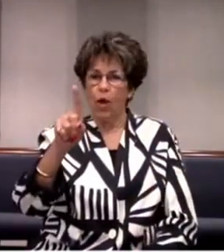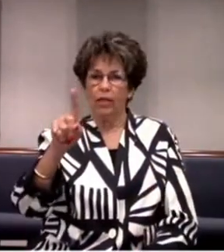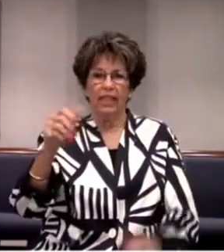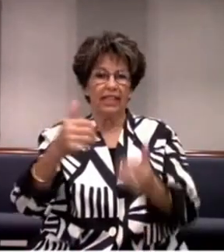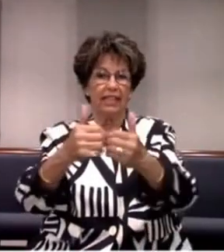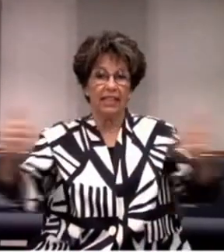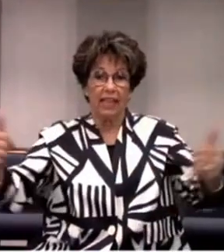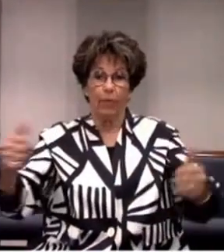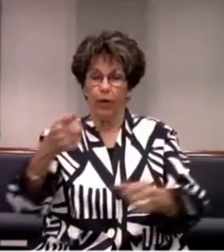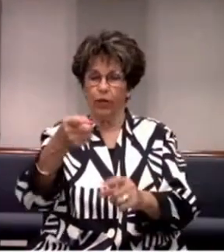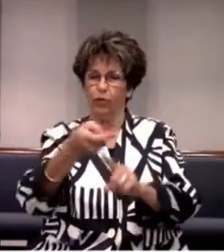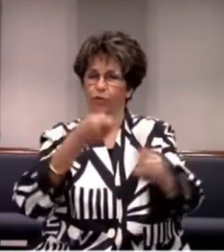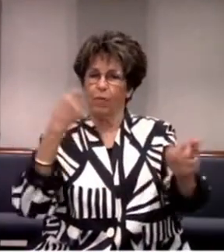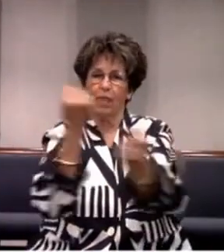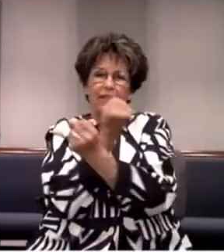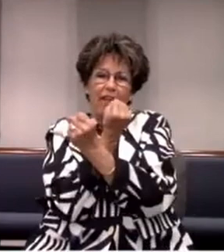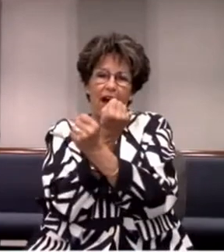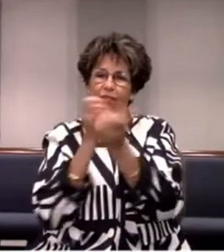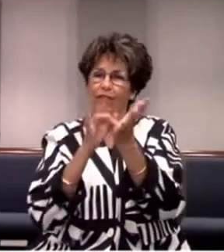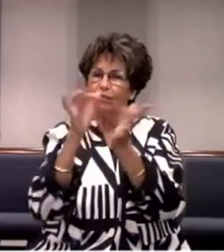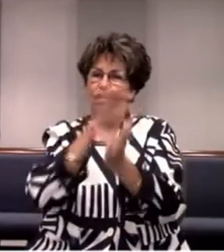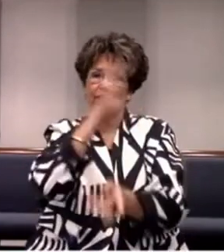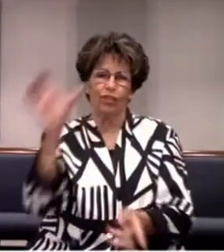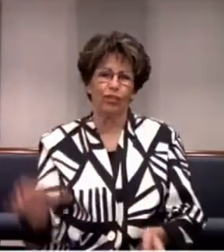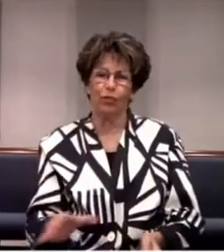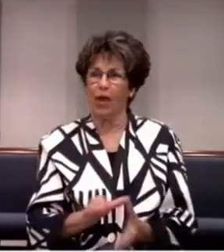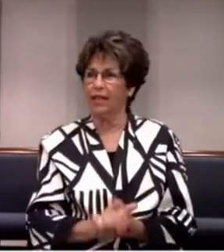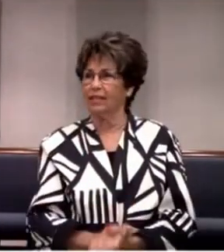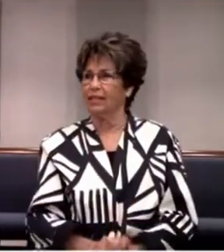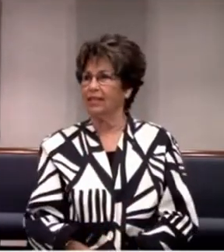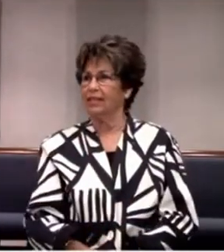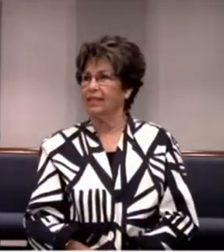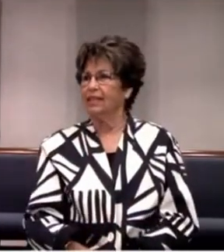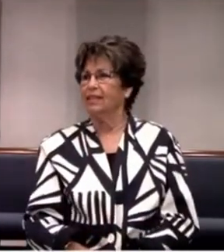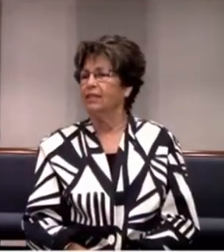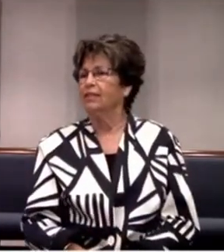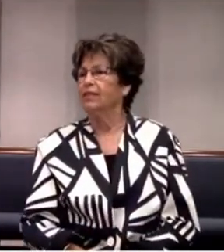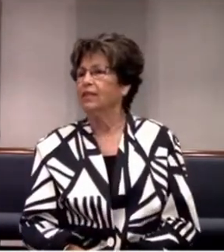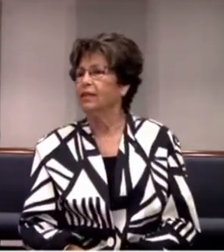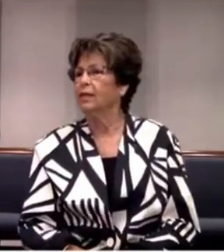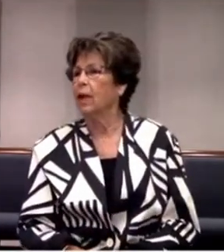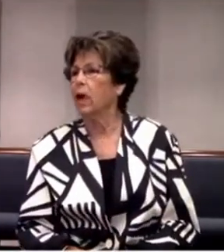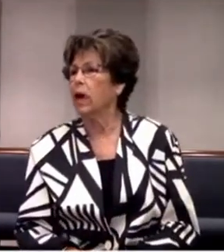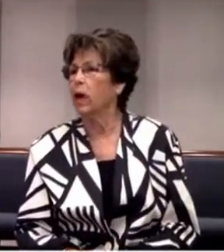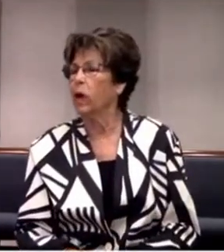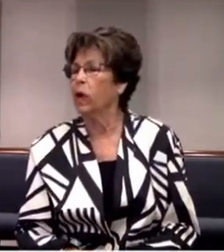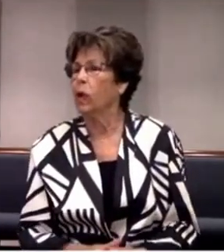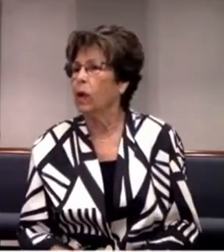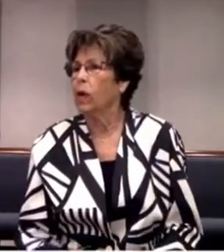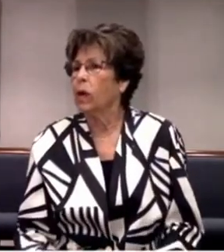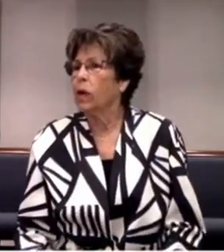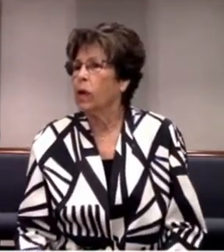When I don't know which way to go, it's the Holy Spirit of God that takes the Bible and guides me.